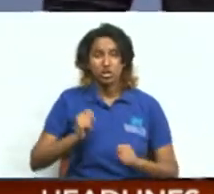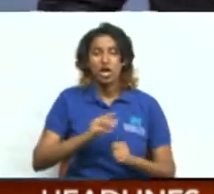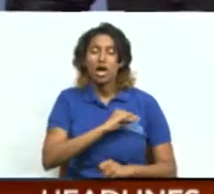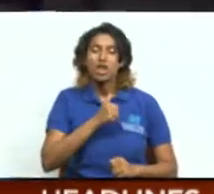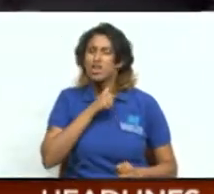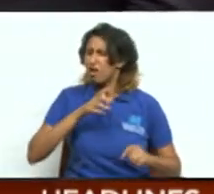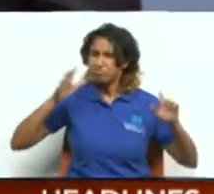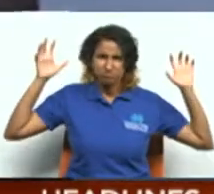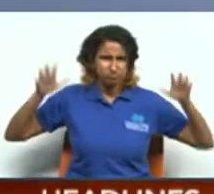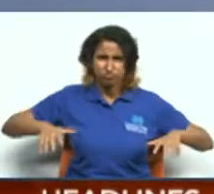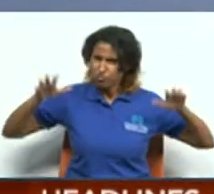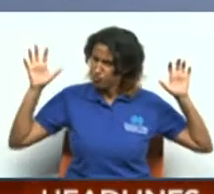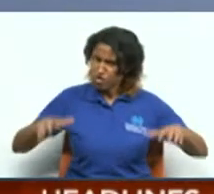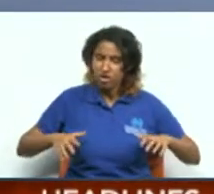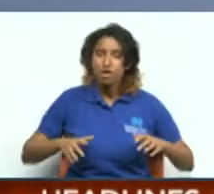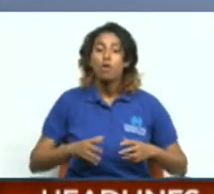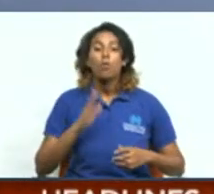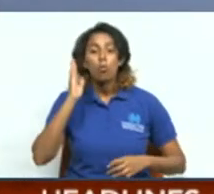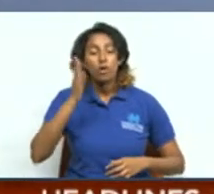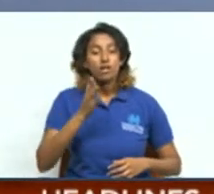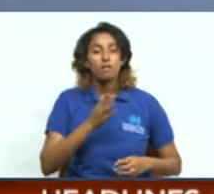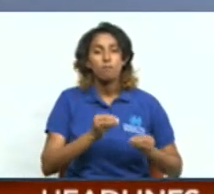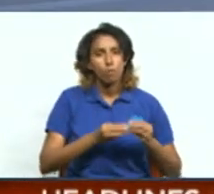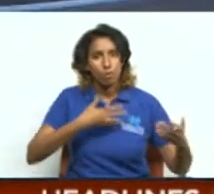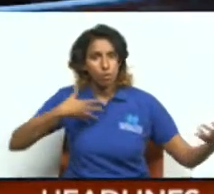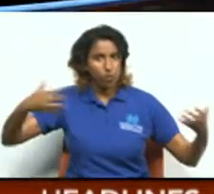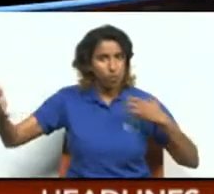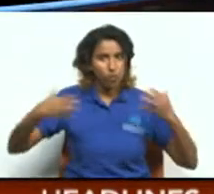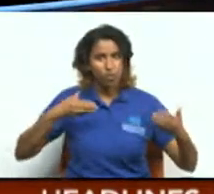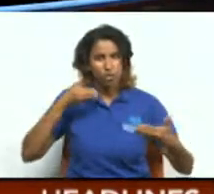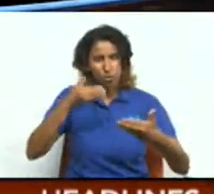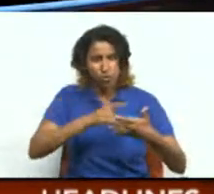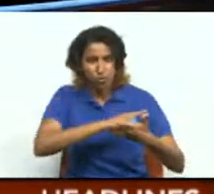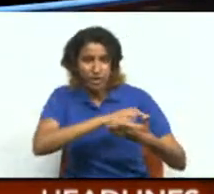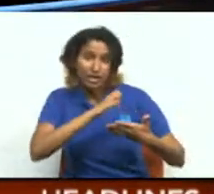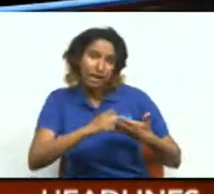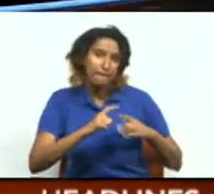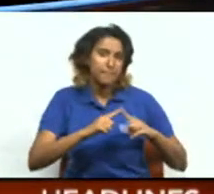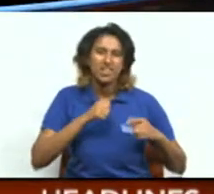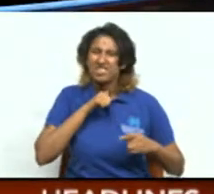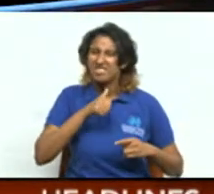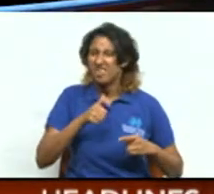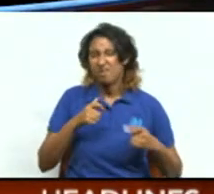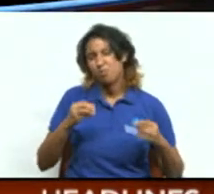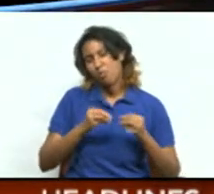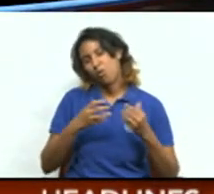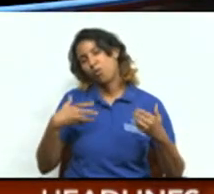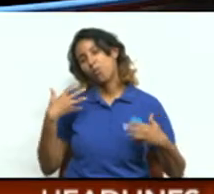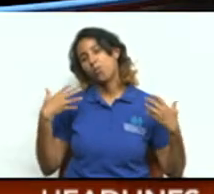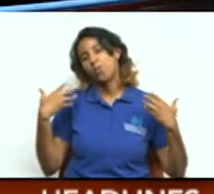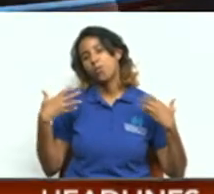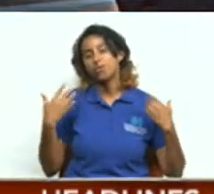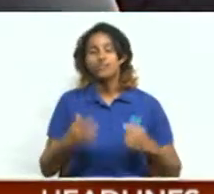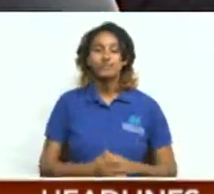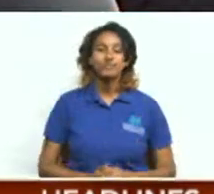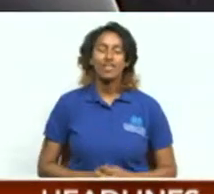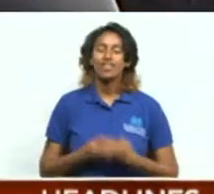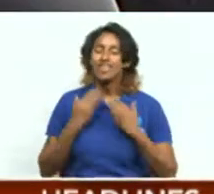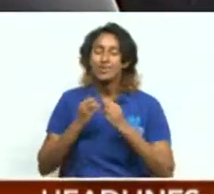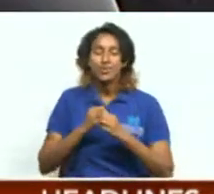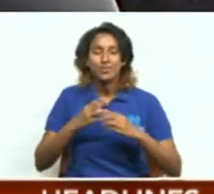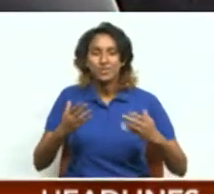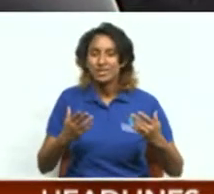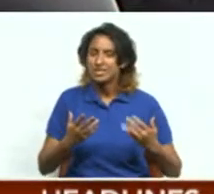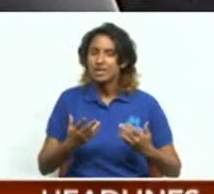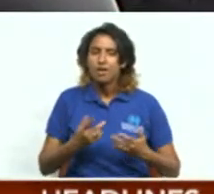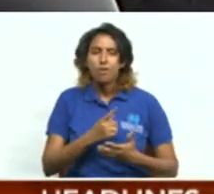Things will get breezy again as we head through the weekend, but not a lot of heat relief in sight. All right, thank you so much, Ghislain. Let's tell you